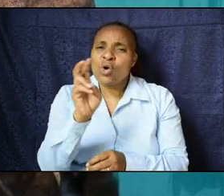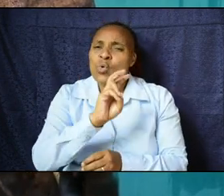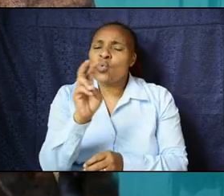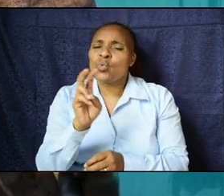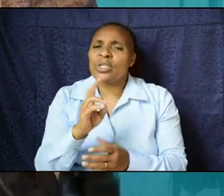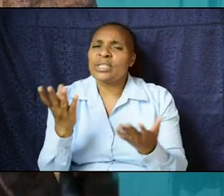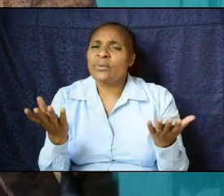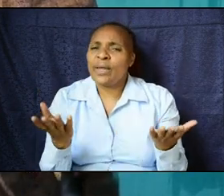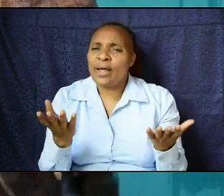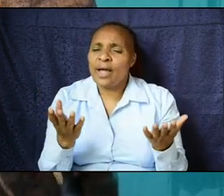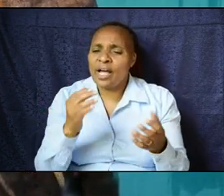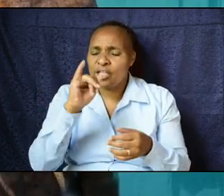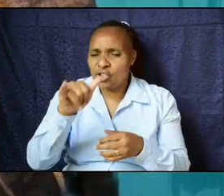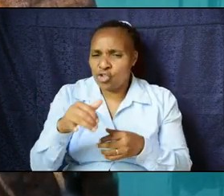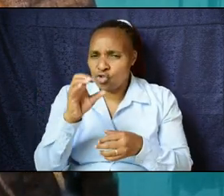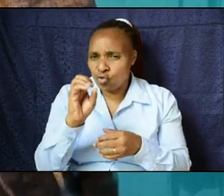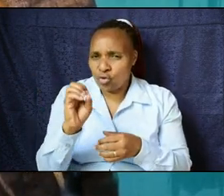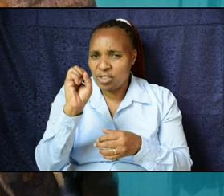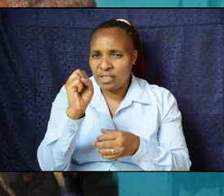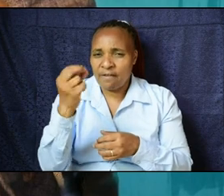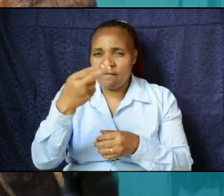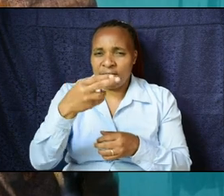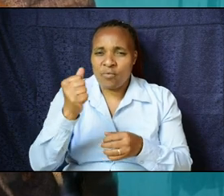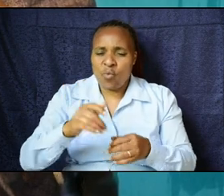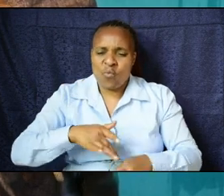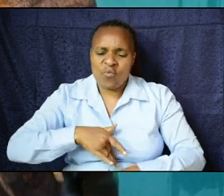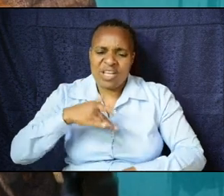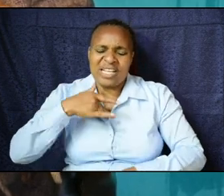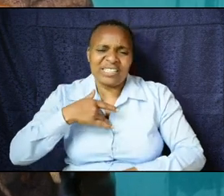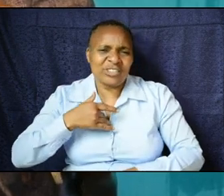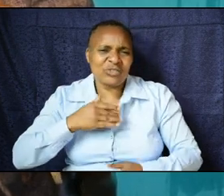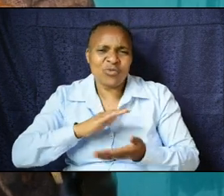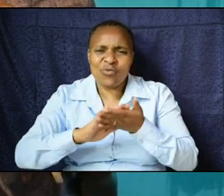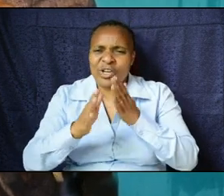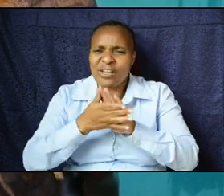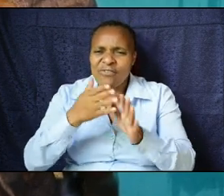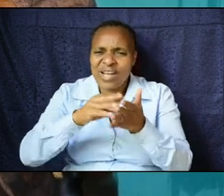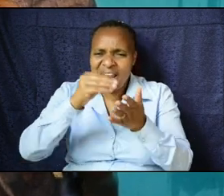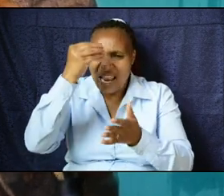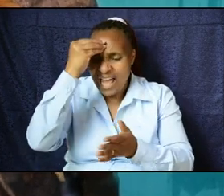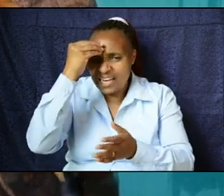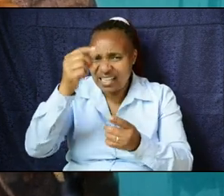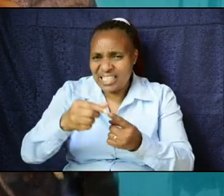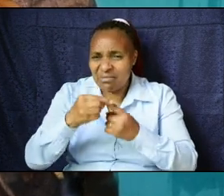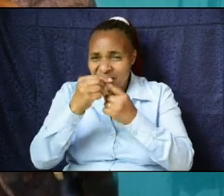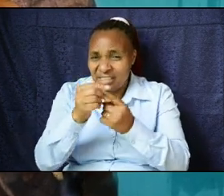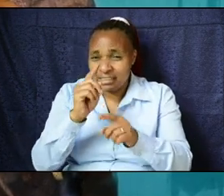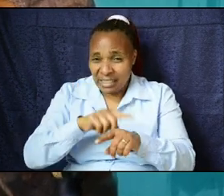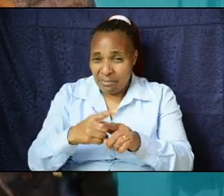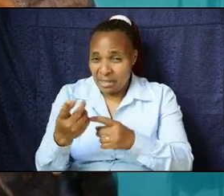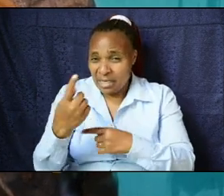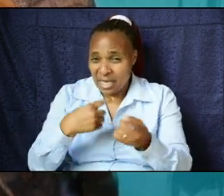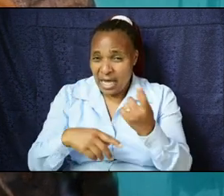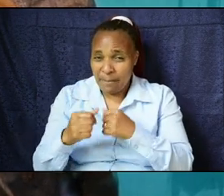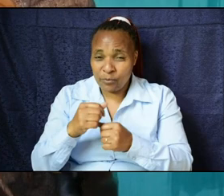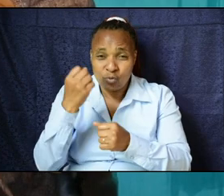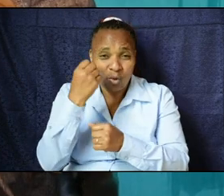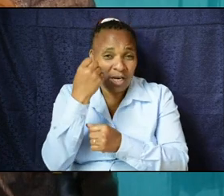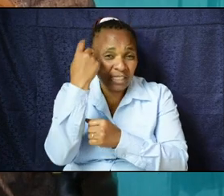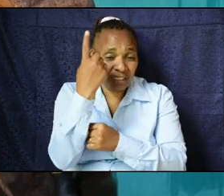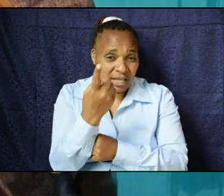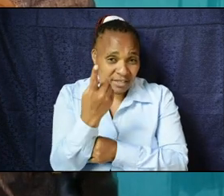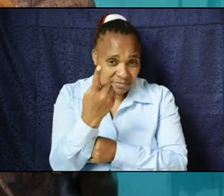at Joseph's willingness to forgive, what do we learn from it, especially when it comes to